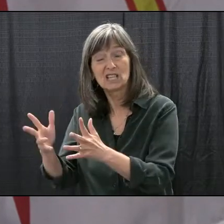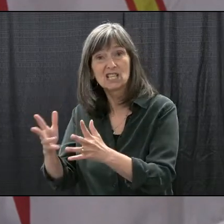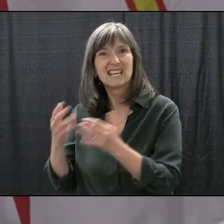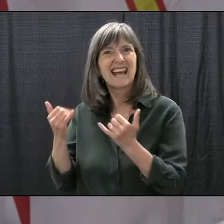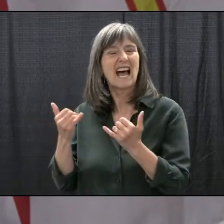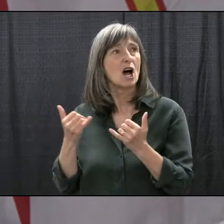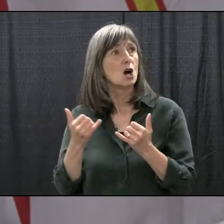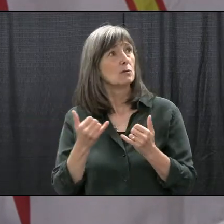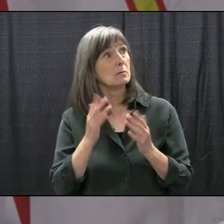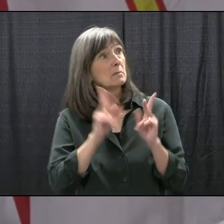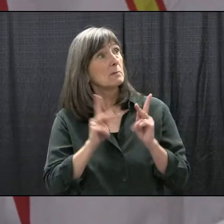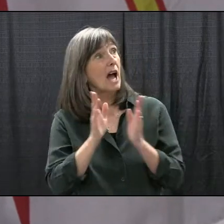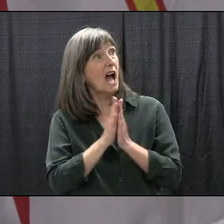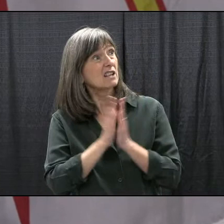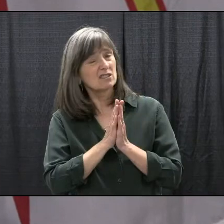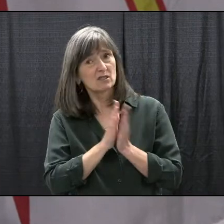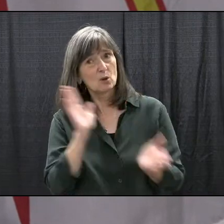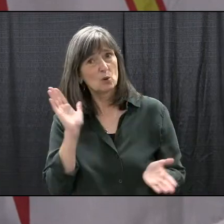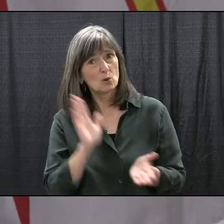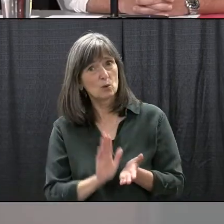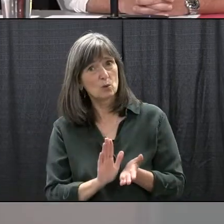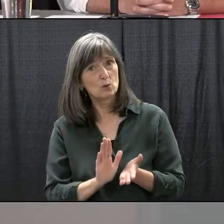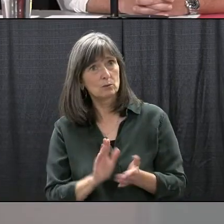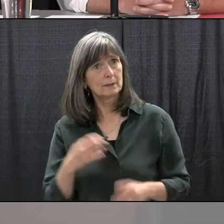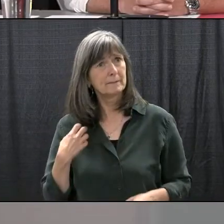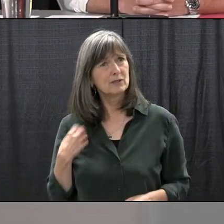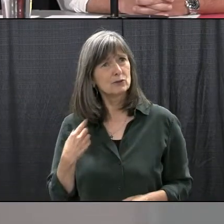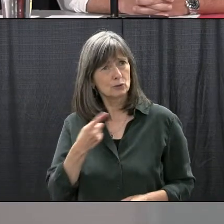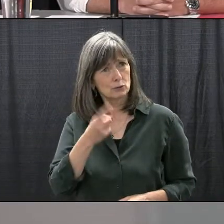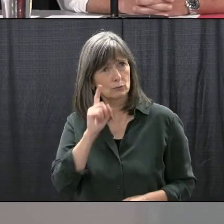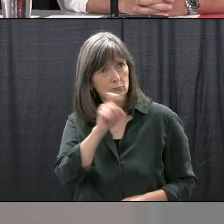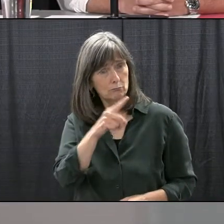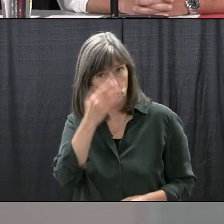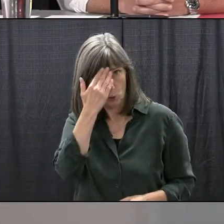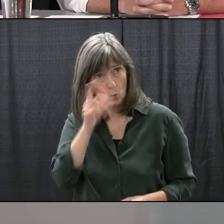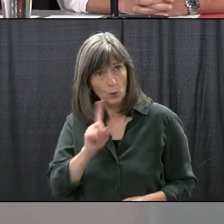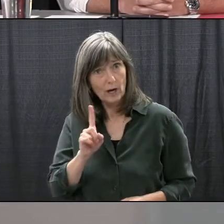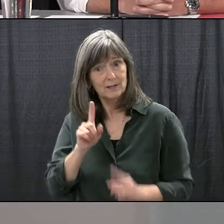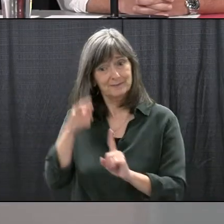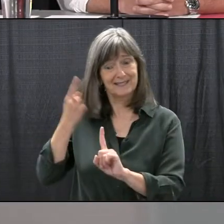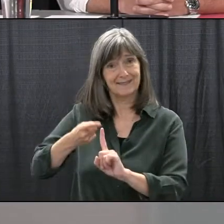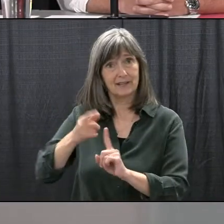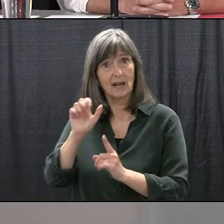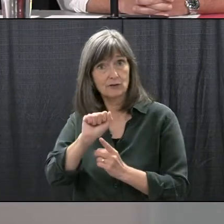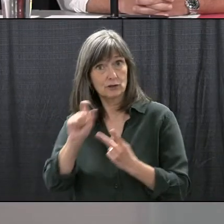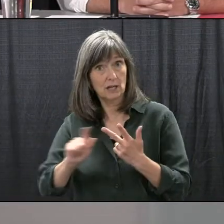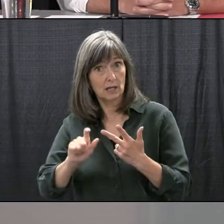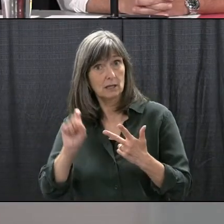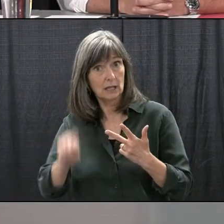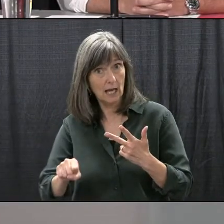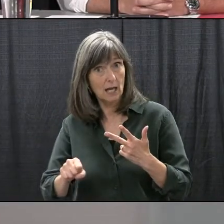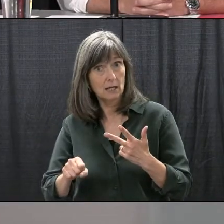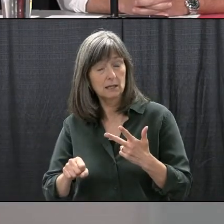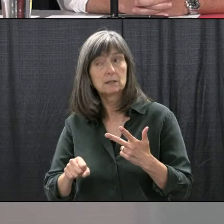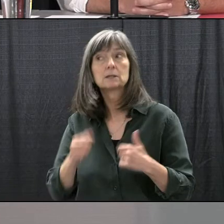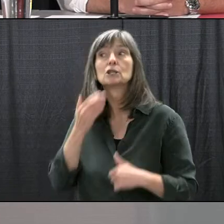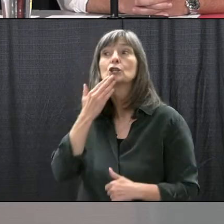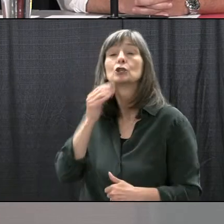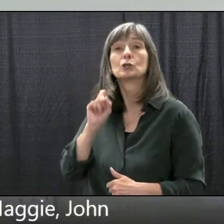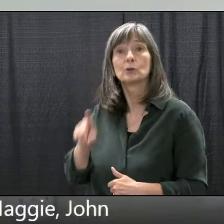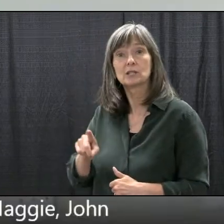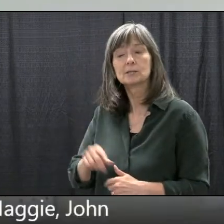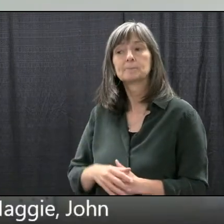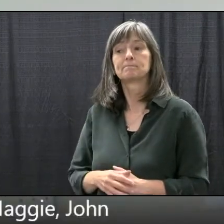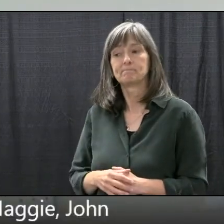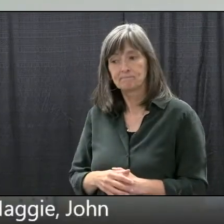I don't know if you have any more information on AstraZeneca clinics? Or the allergy? Certainly, actually, it's a good question because it speaks